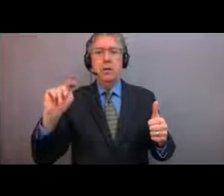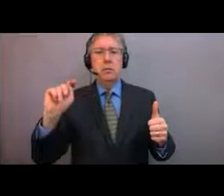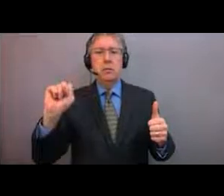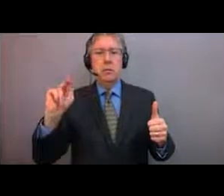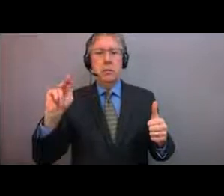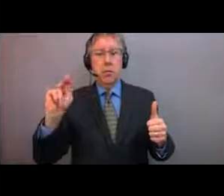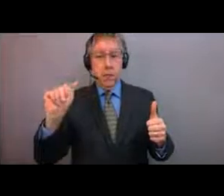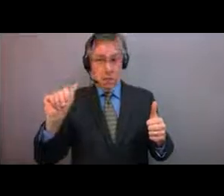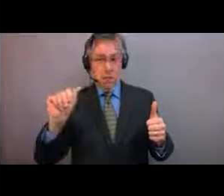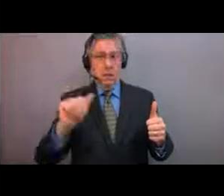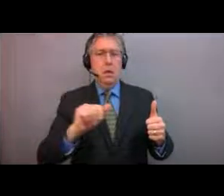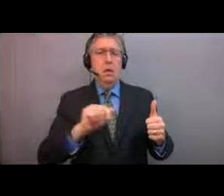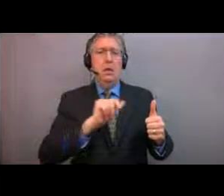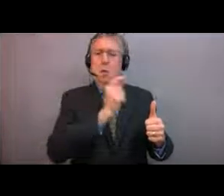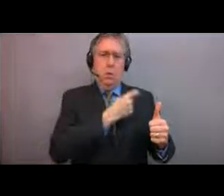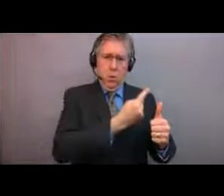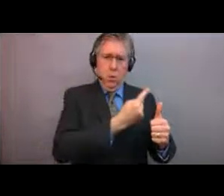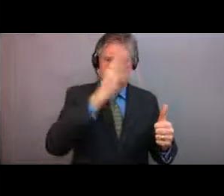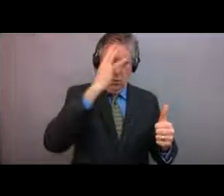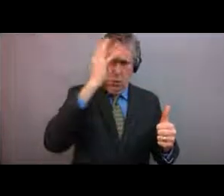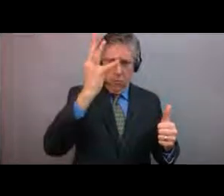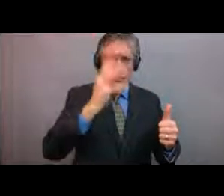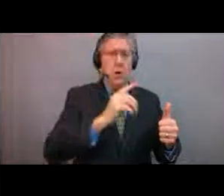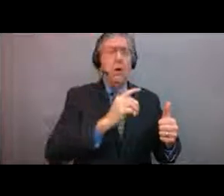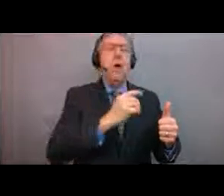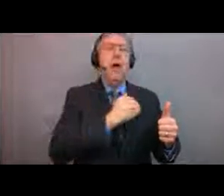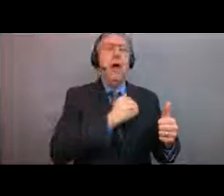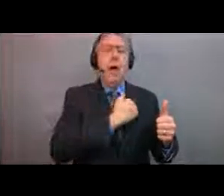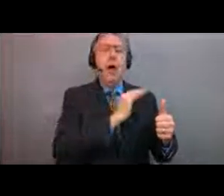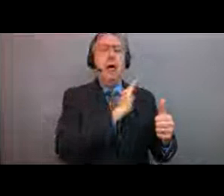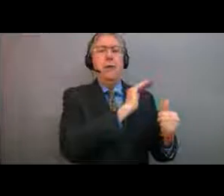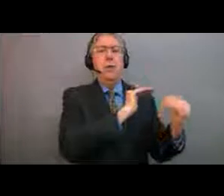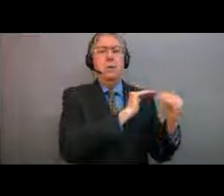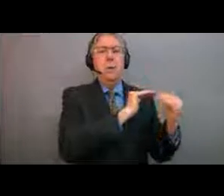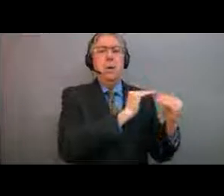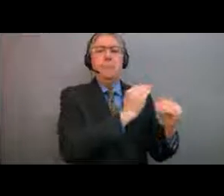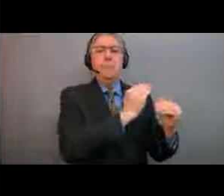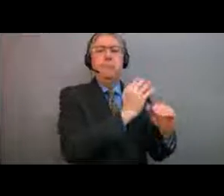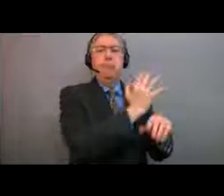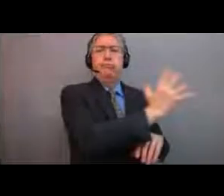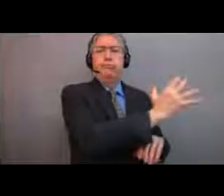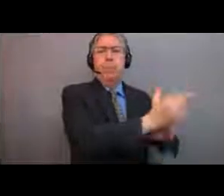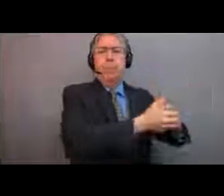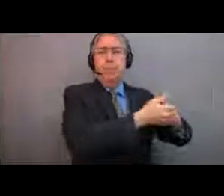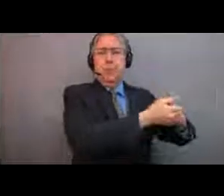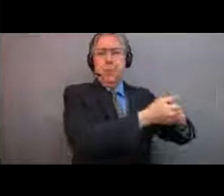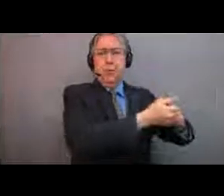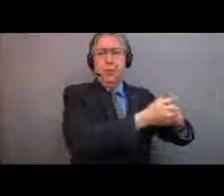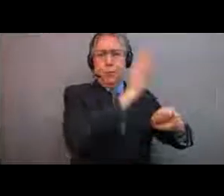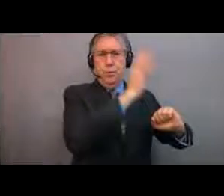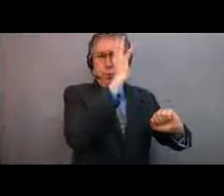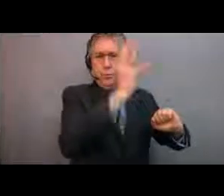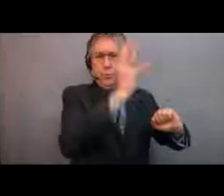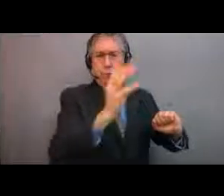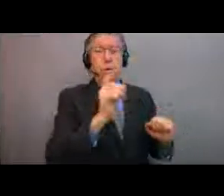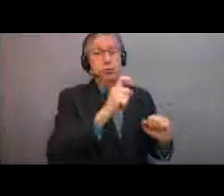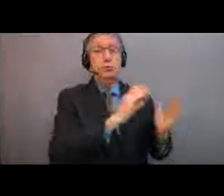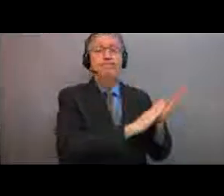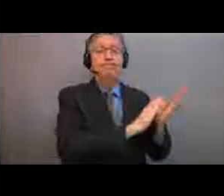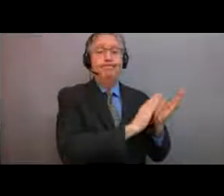several co-authors that should be recognized as well as Steve for their participation in the